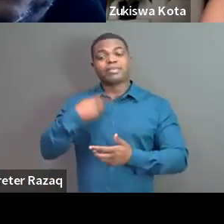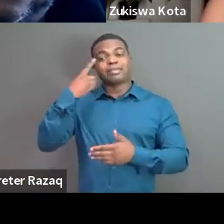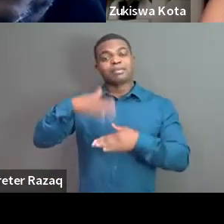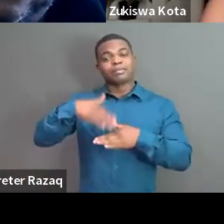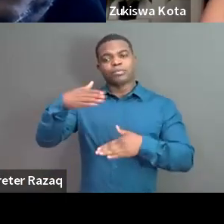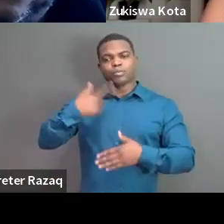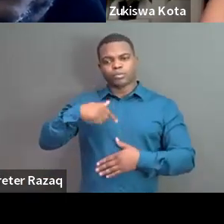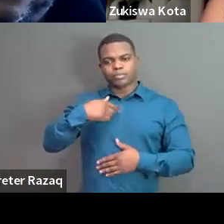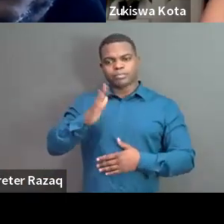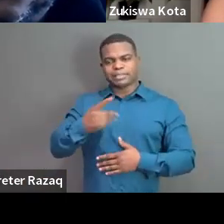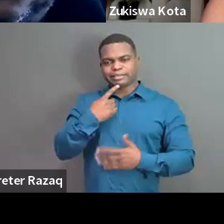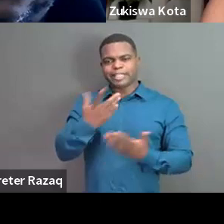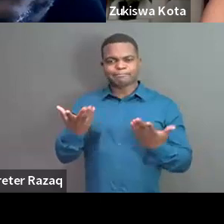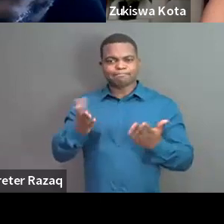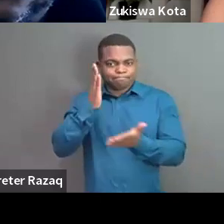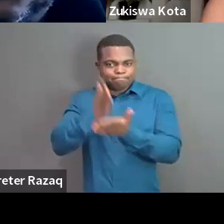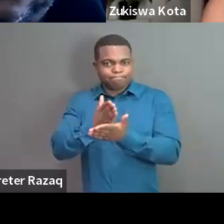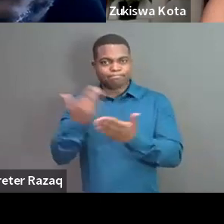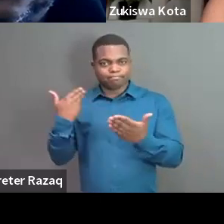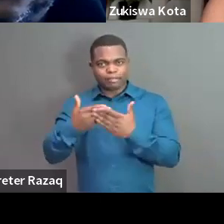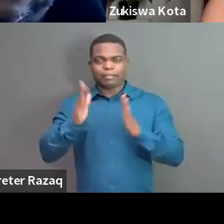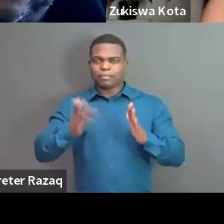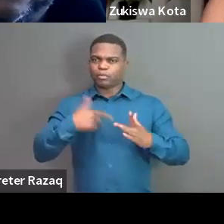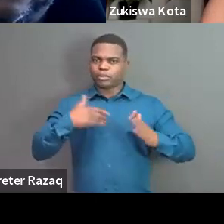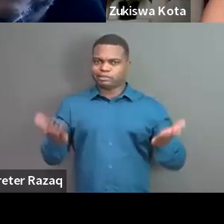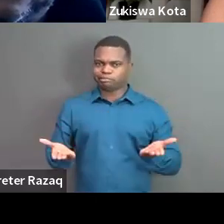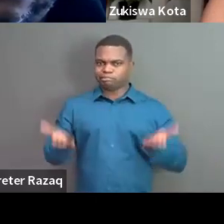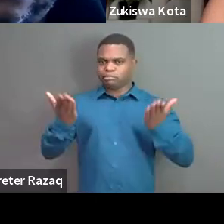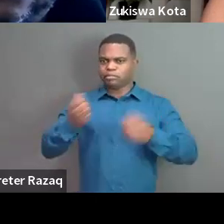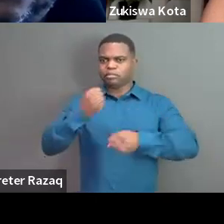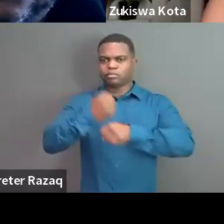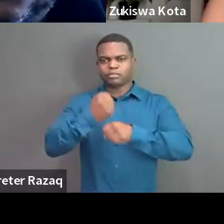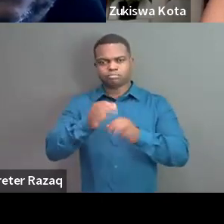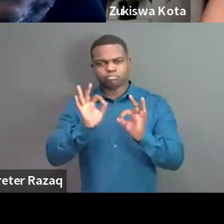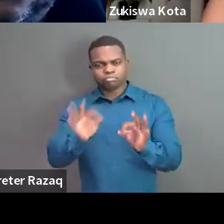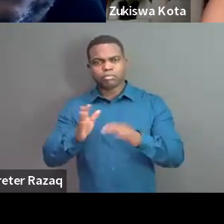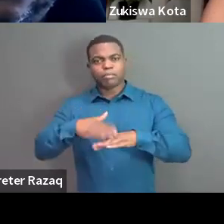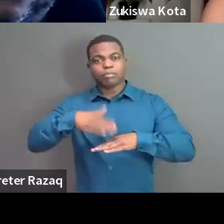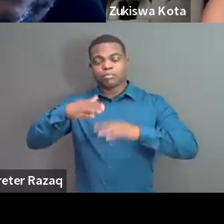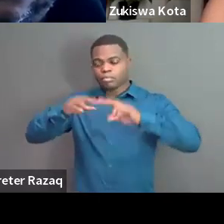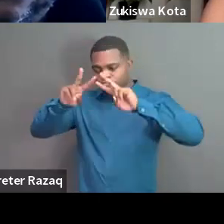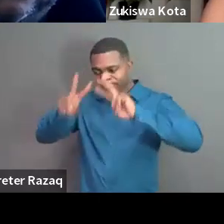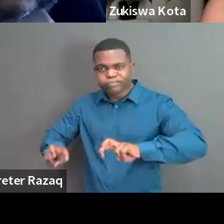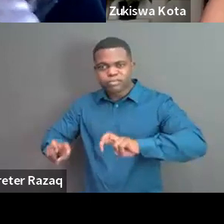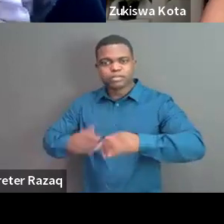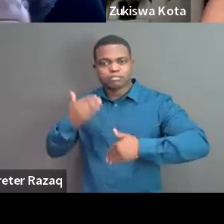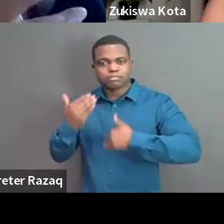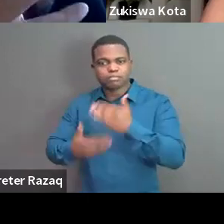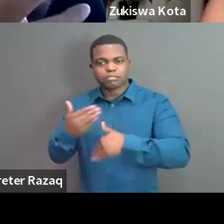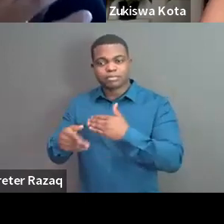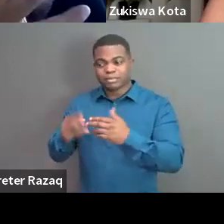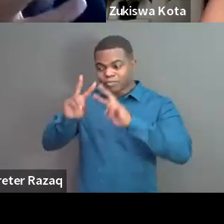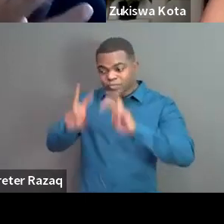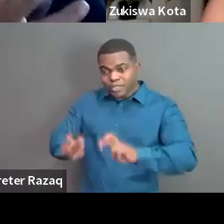it is crucial for us to advocate for inclusive technological development that, centers the experiences